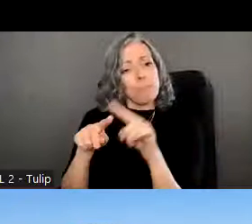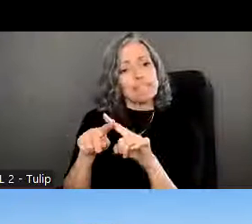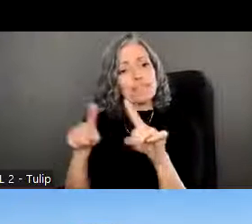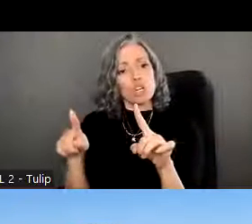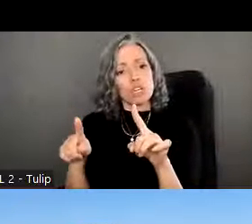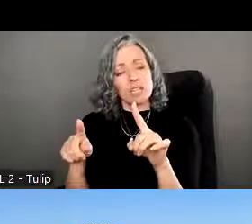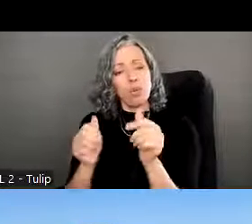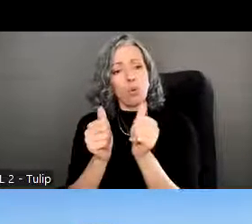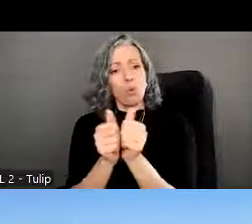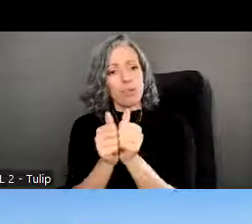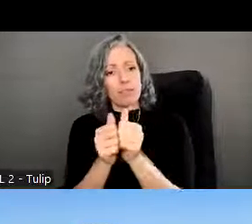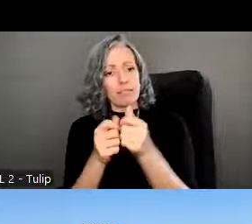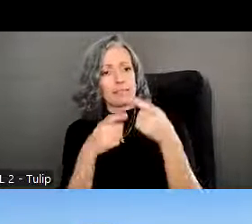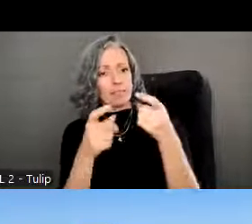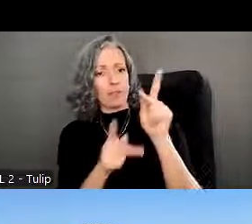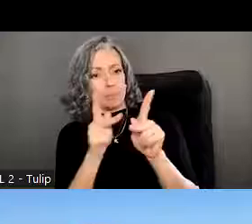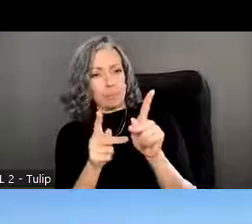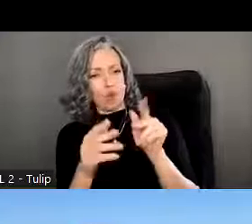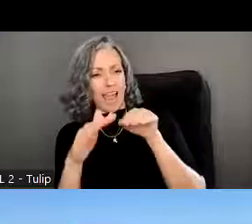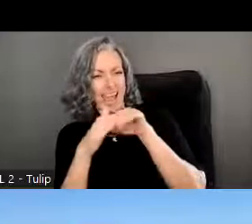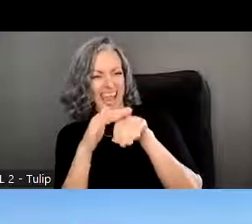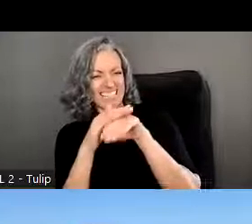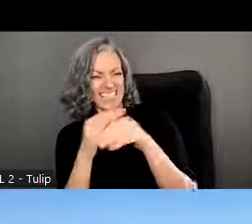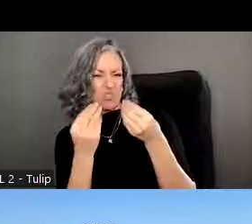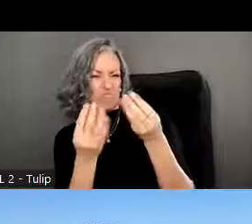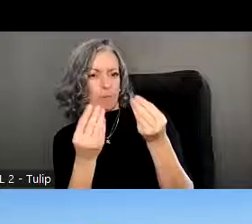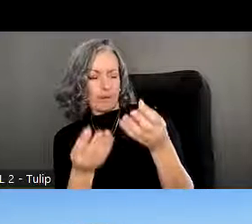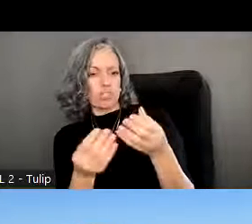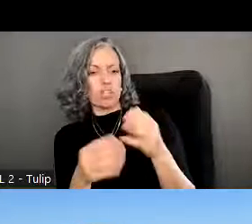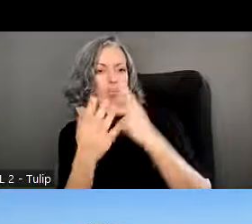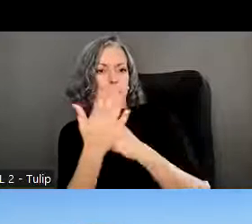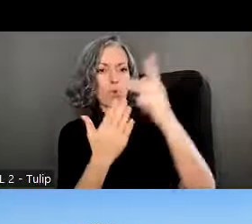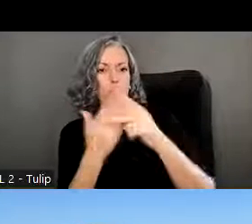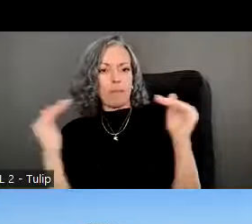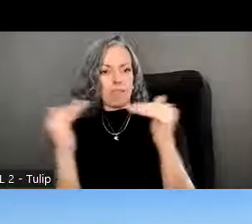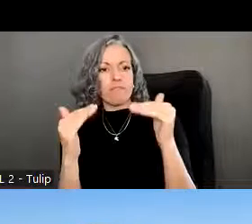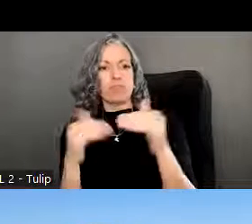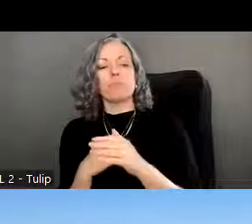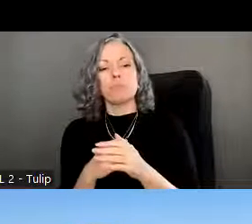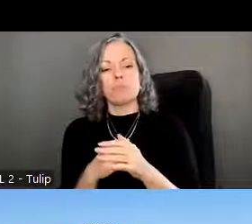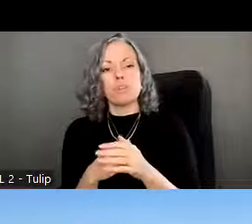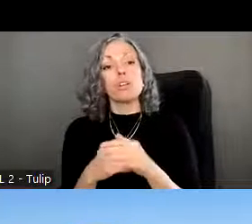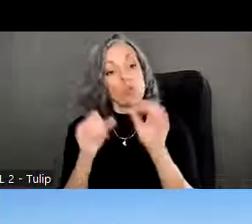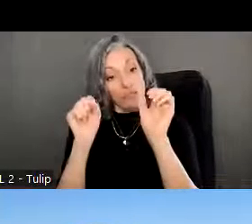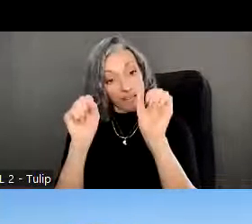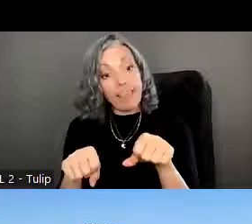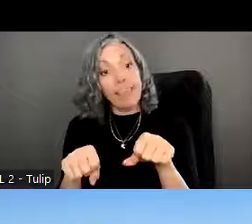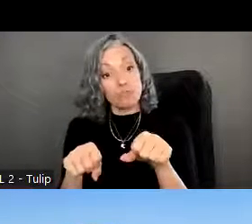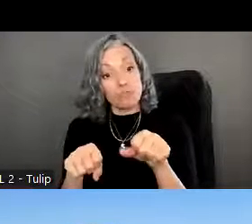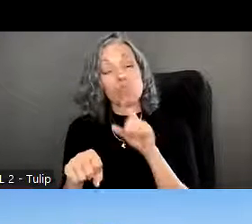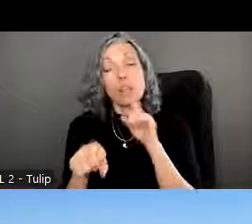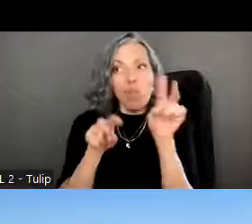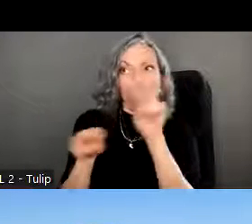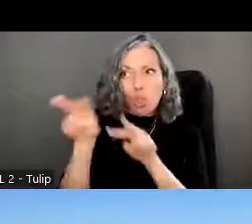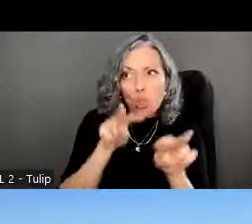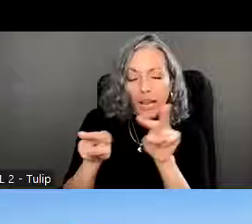in terms of giving people the access to that information on a program level basis, so they can really look